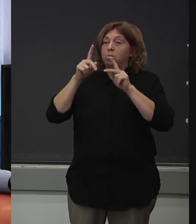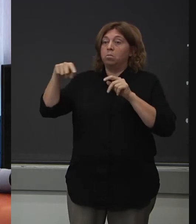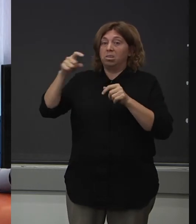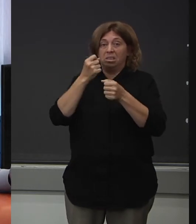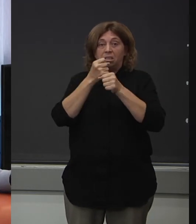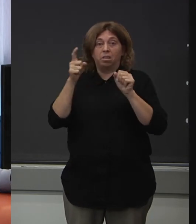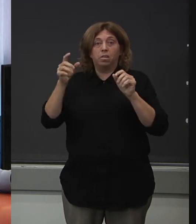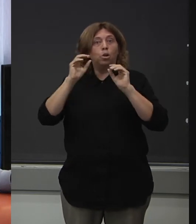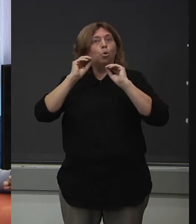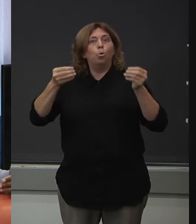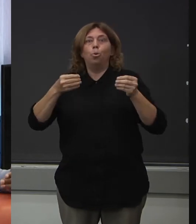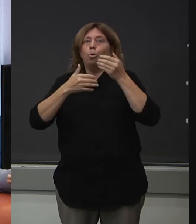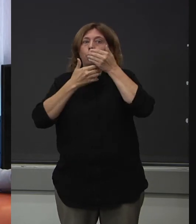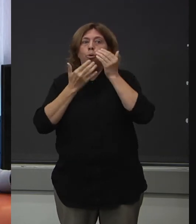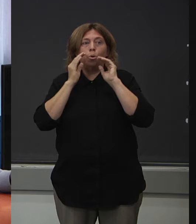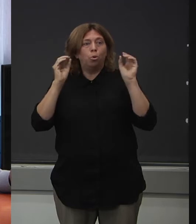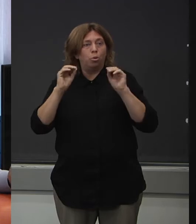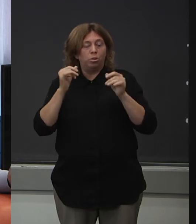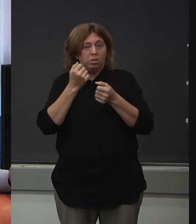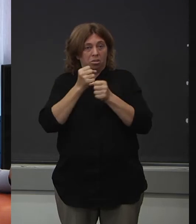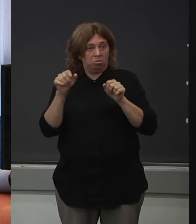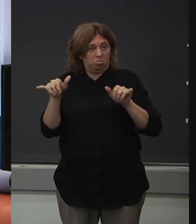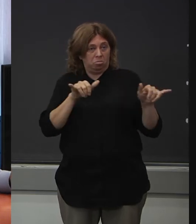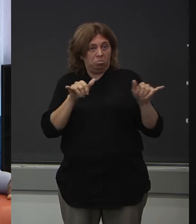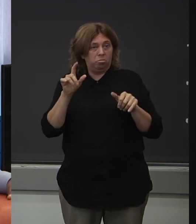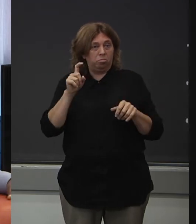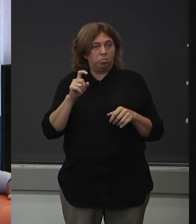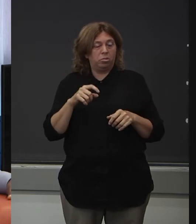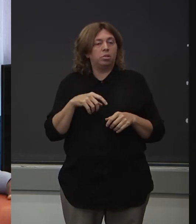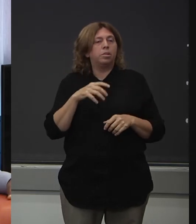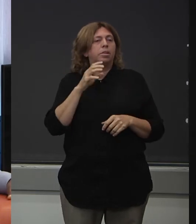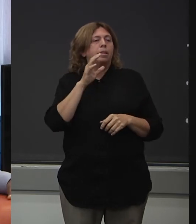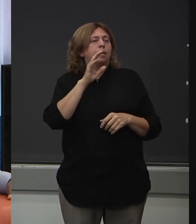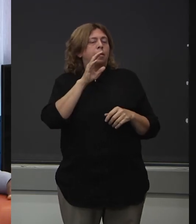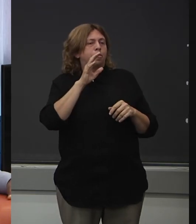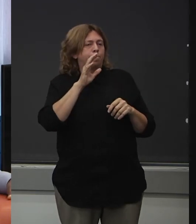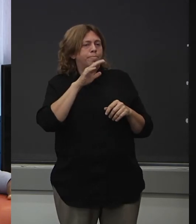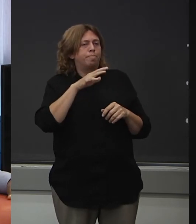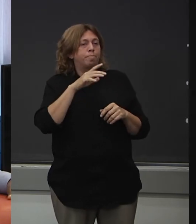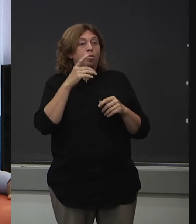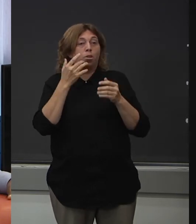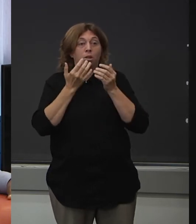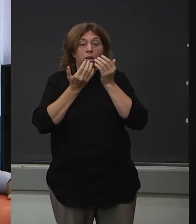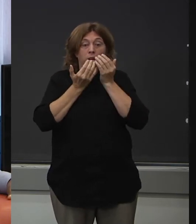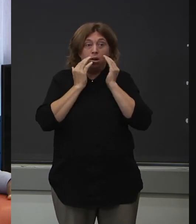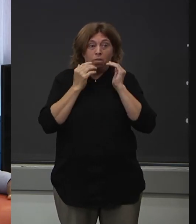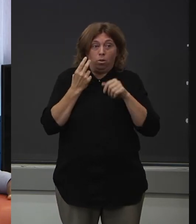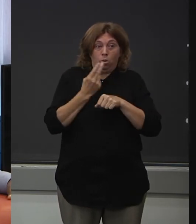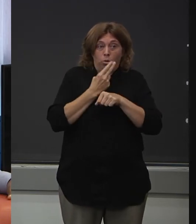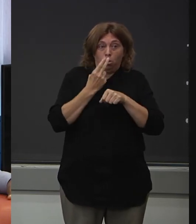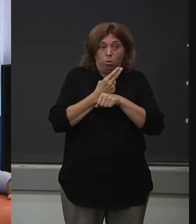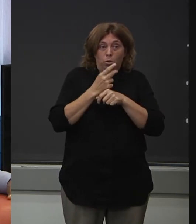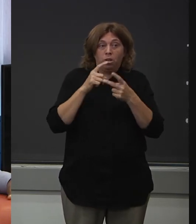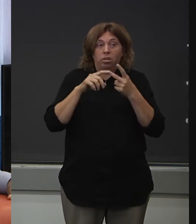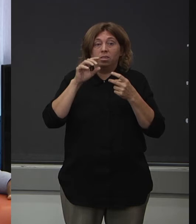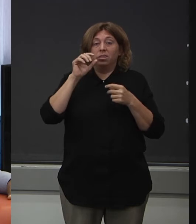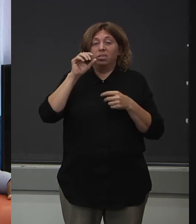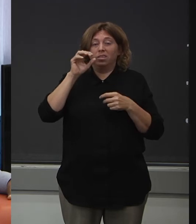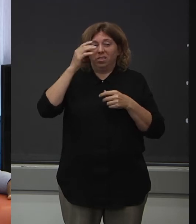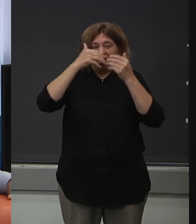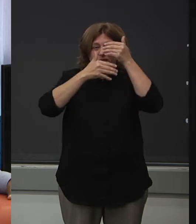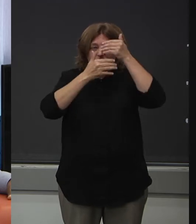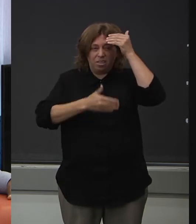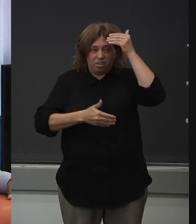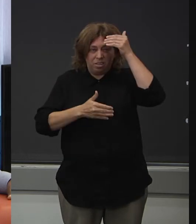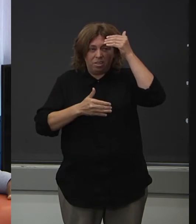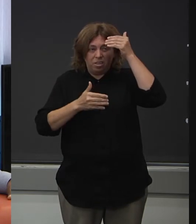the reason we wear face coverings, face shields, is for source control. Yes, there